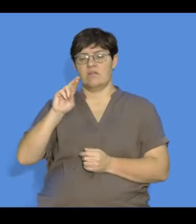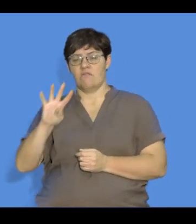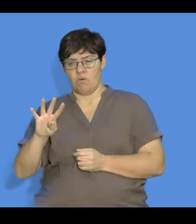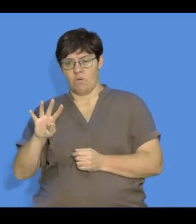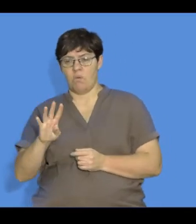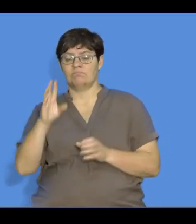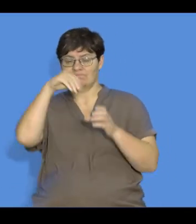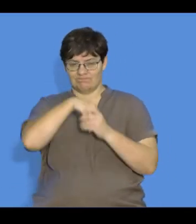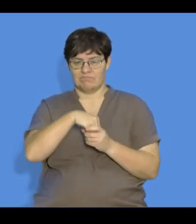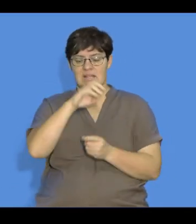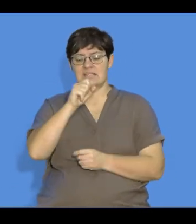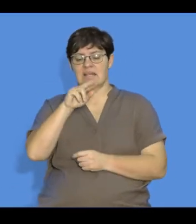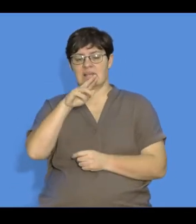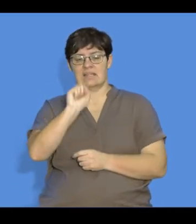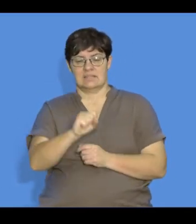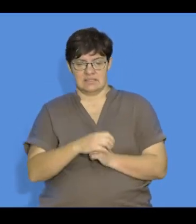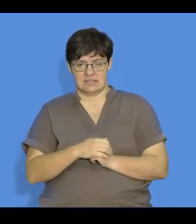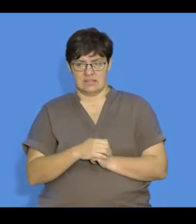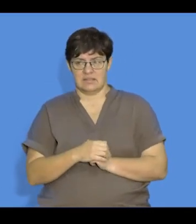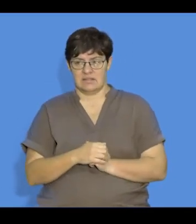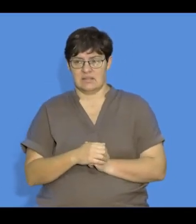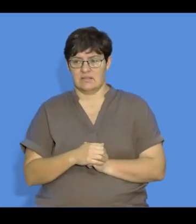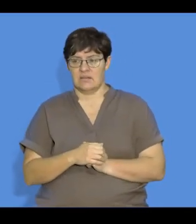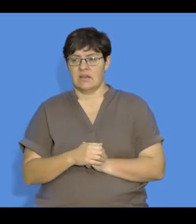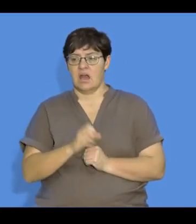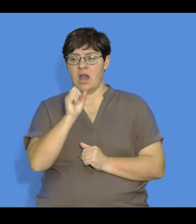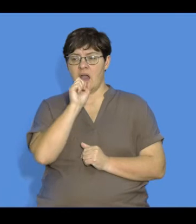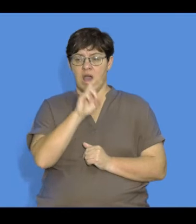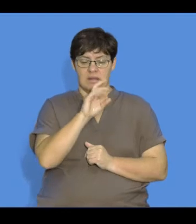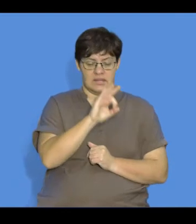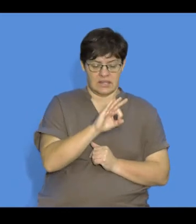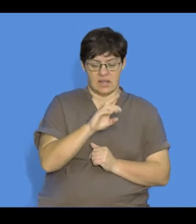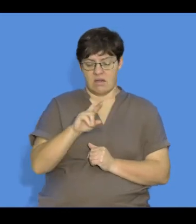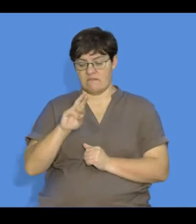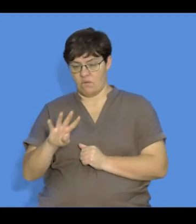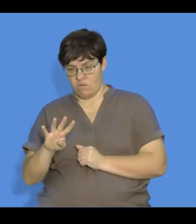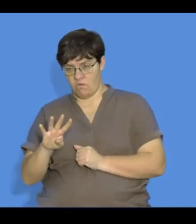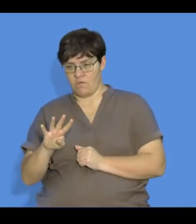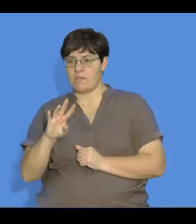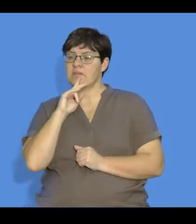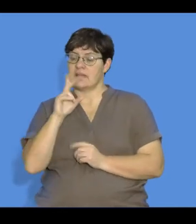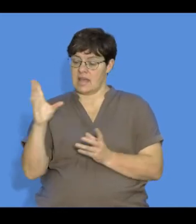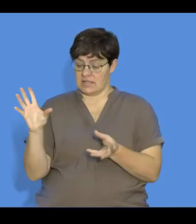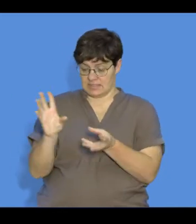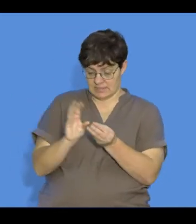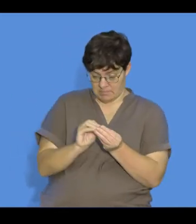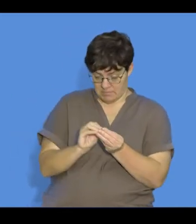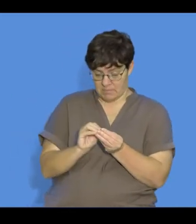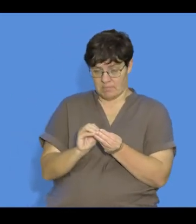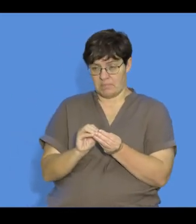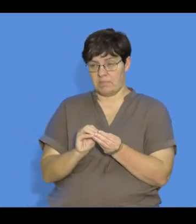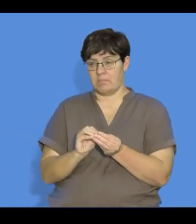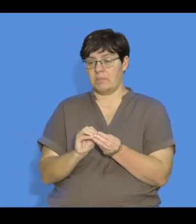in series, right? So if we had the resistance of R3 and R4, we are able to also say, okay, as a single